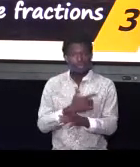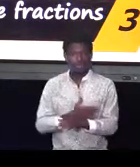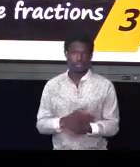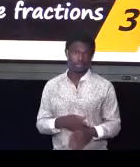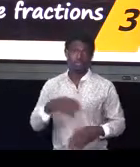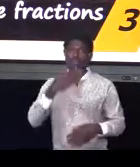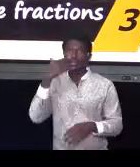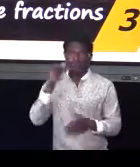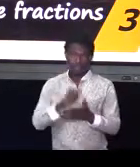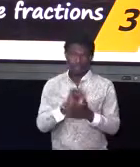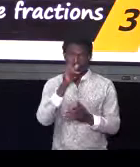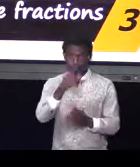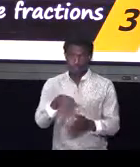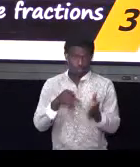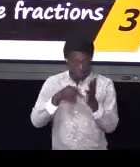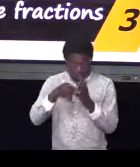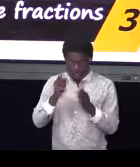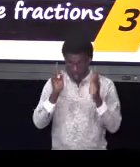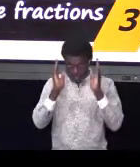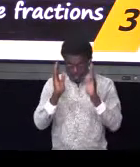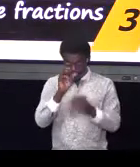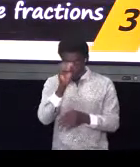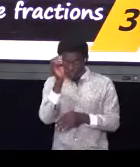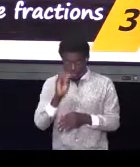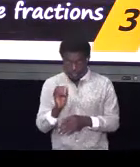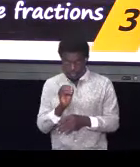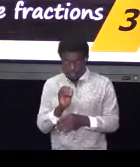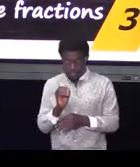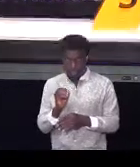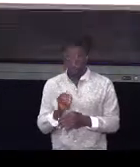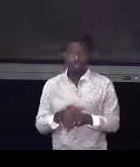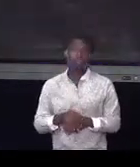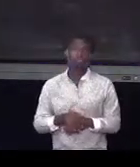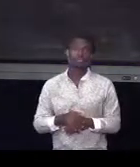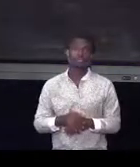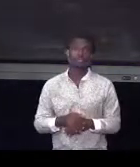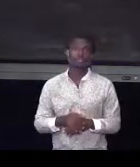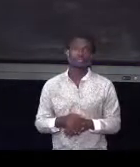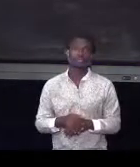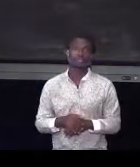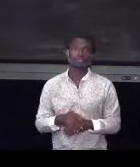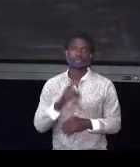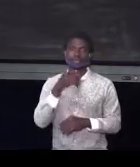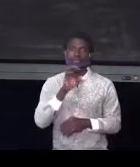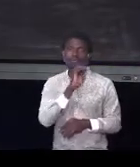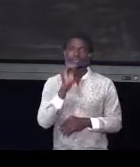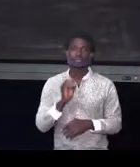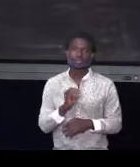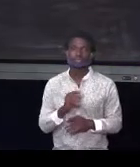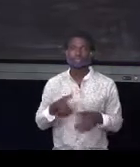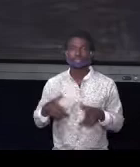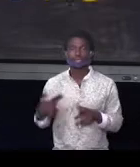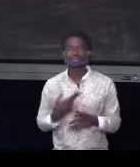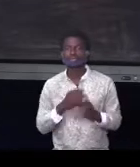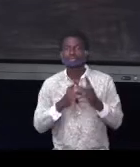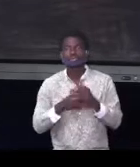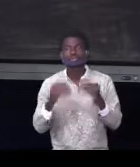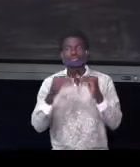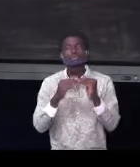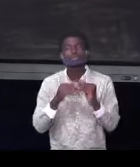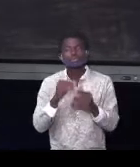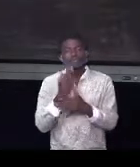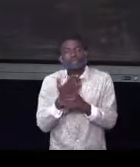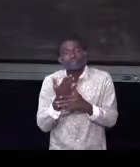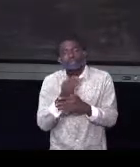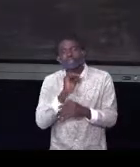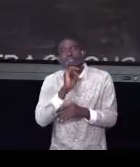drop your pen and paper and focus on me 100%. Of course, I will give you the time to write. Let's get started.